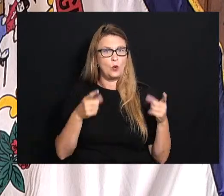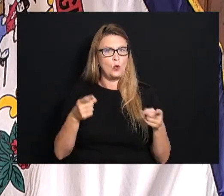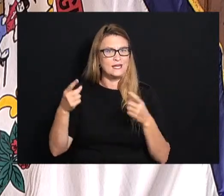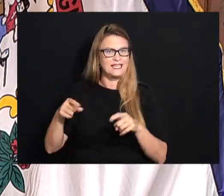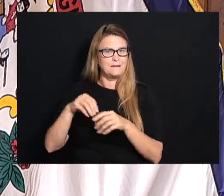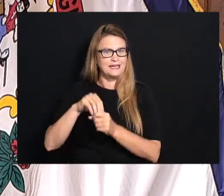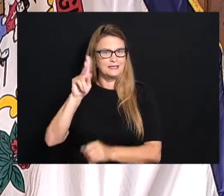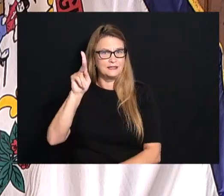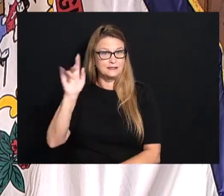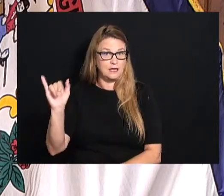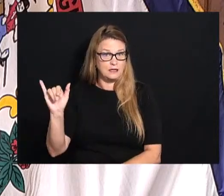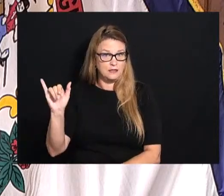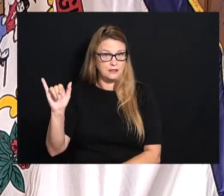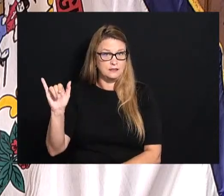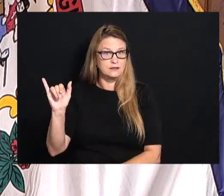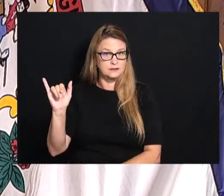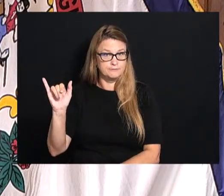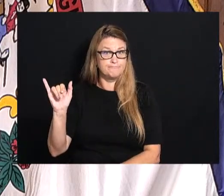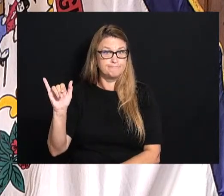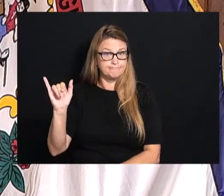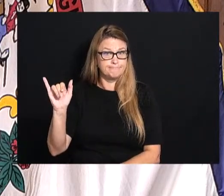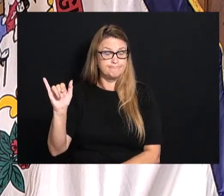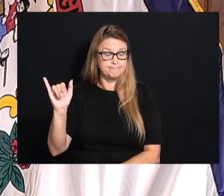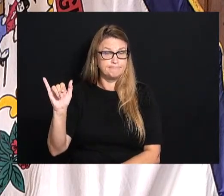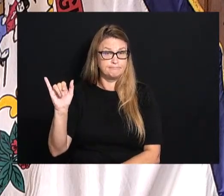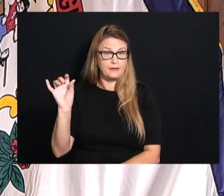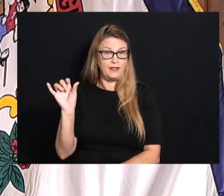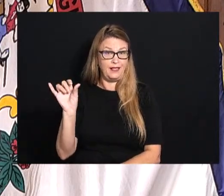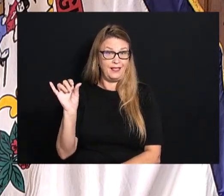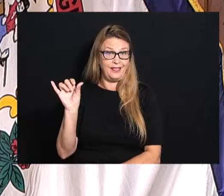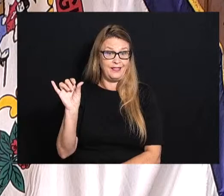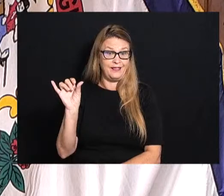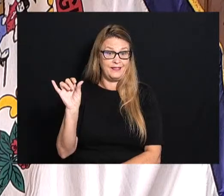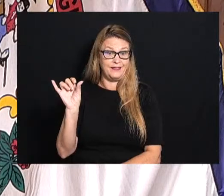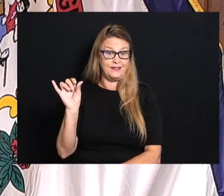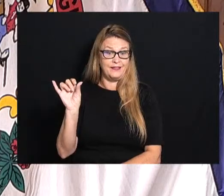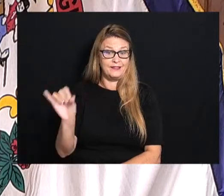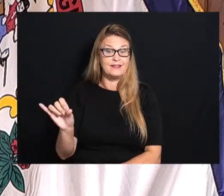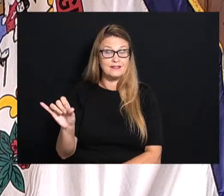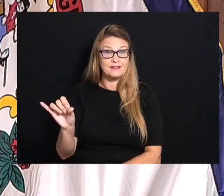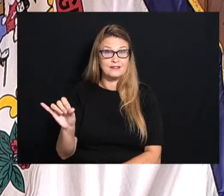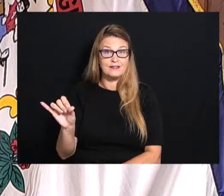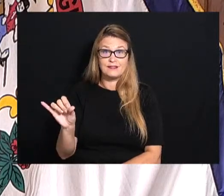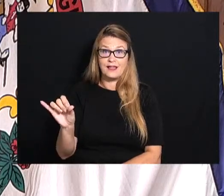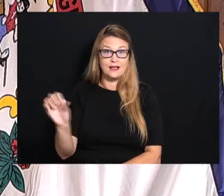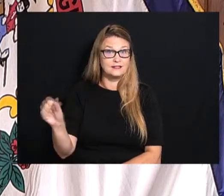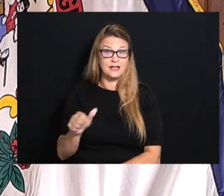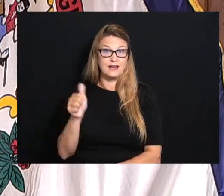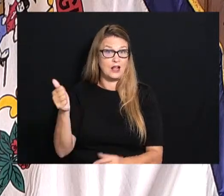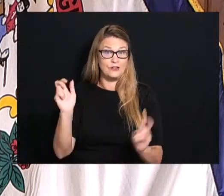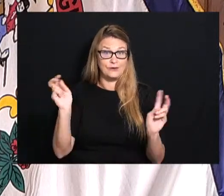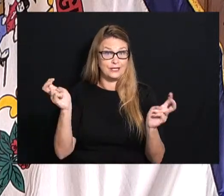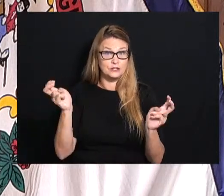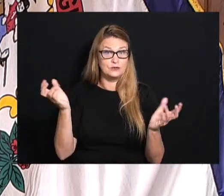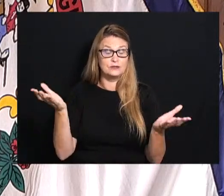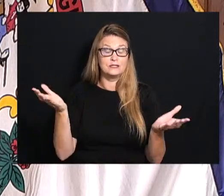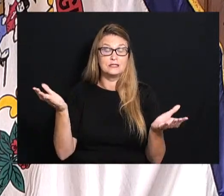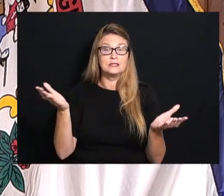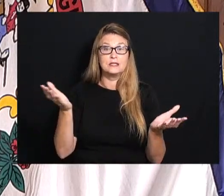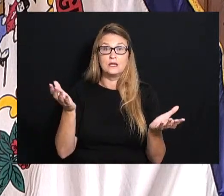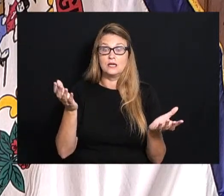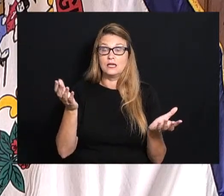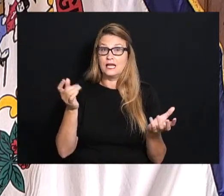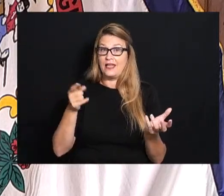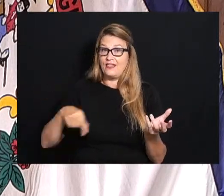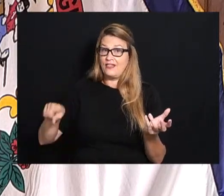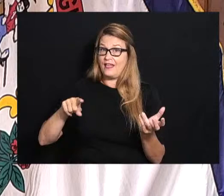Kentucky is another even dimension. I don't know how it gets worse, but it